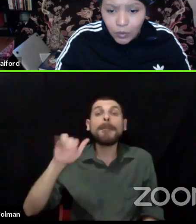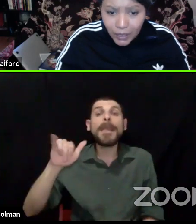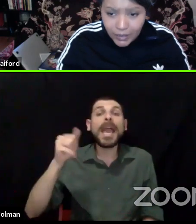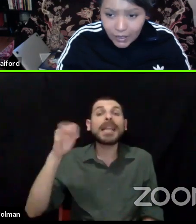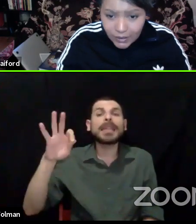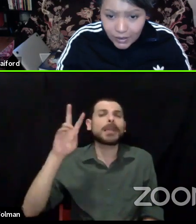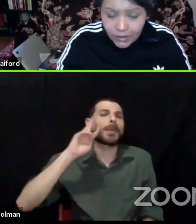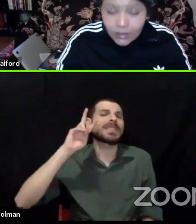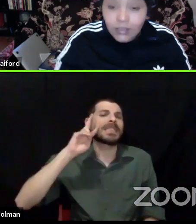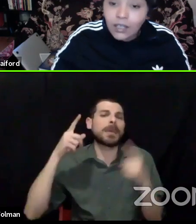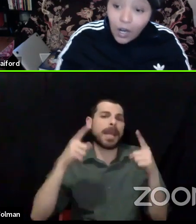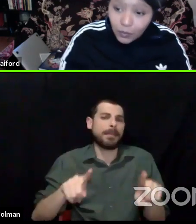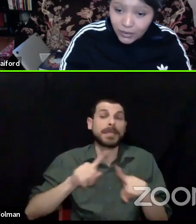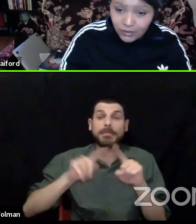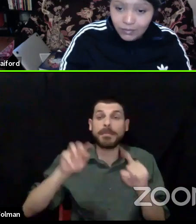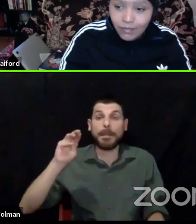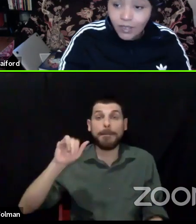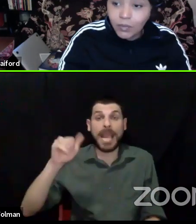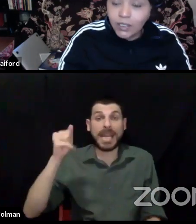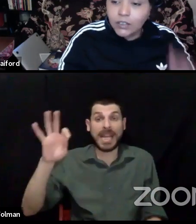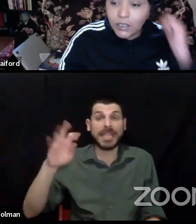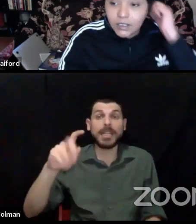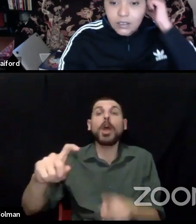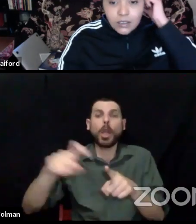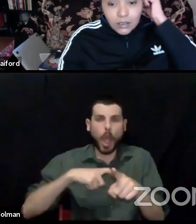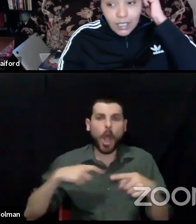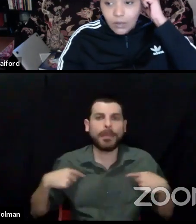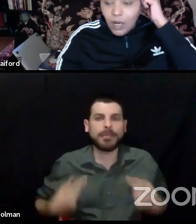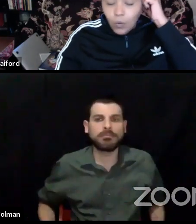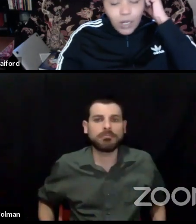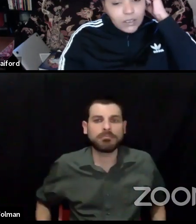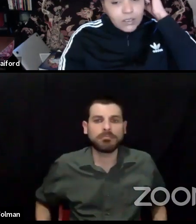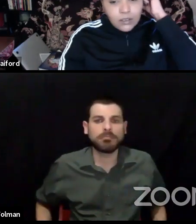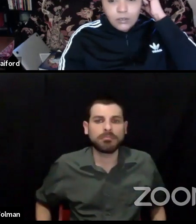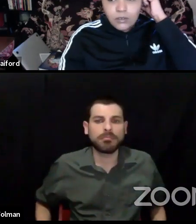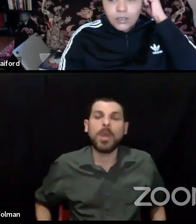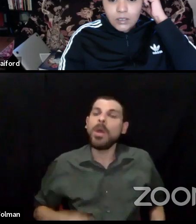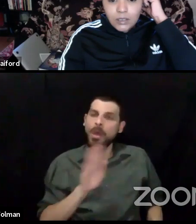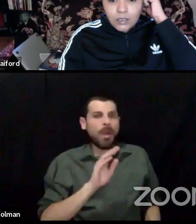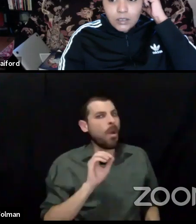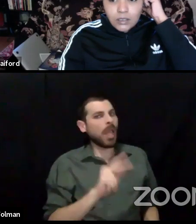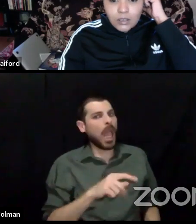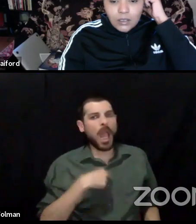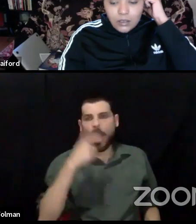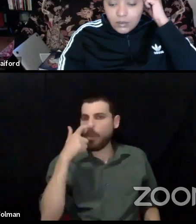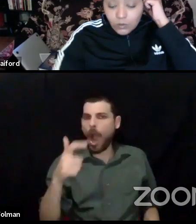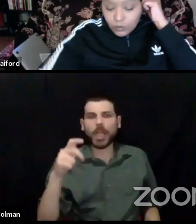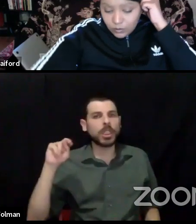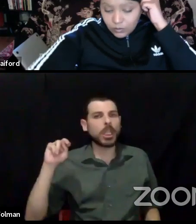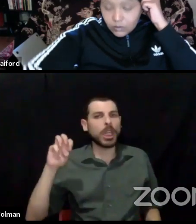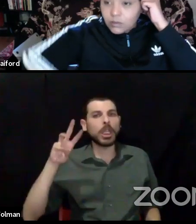But on May 19th, call me. Like, Teressa, look, I watched the news.